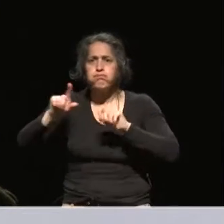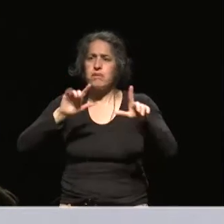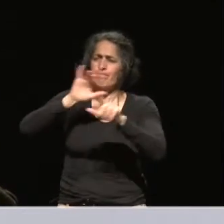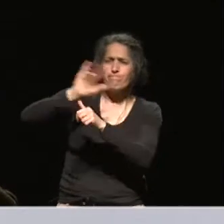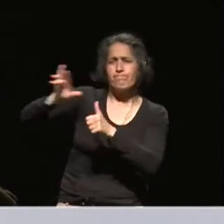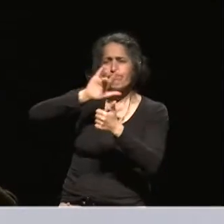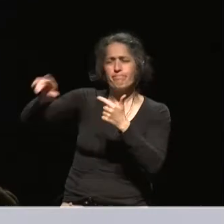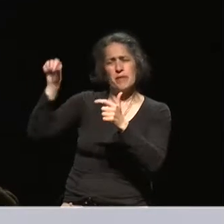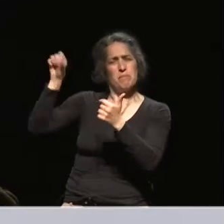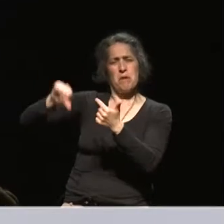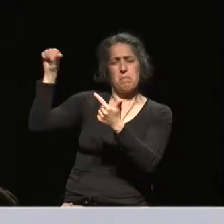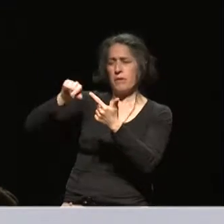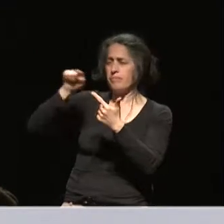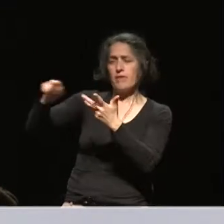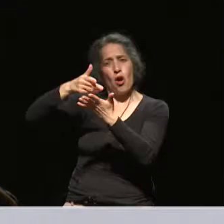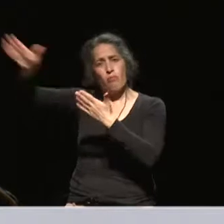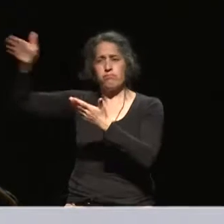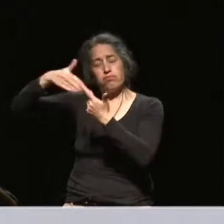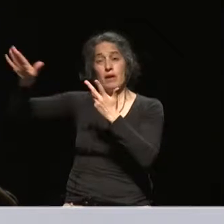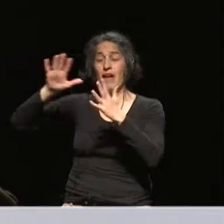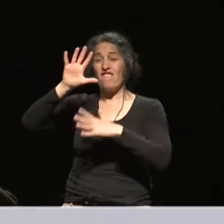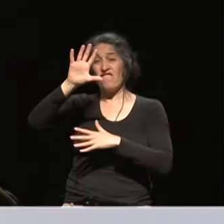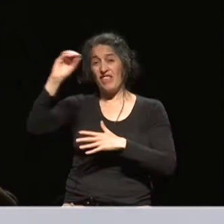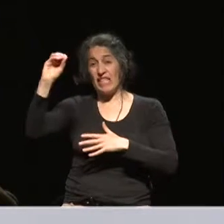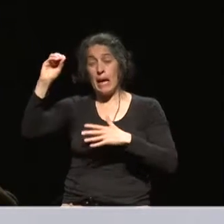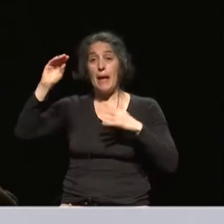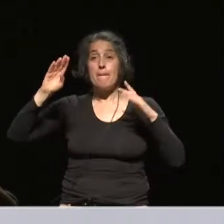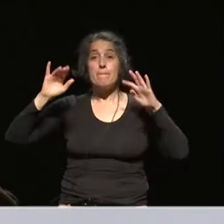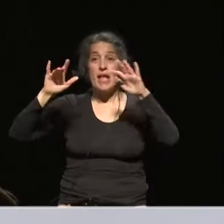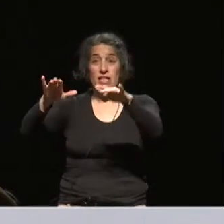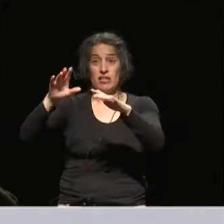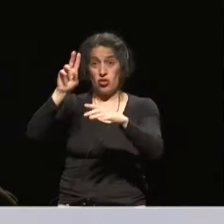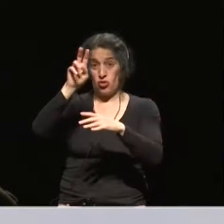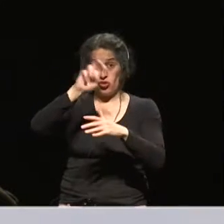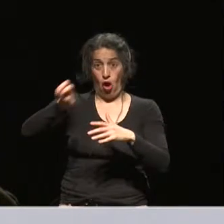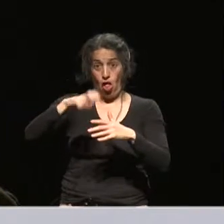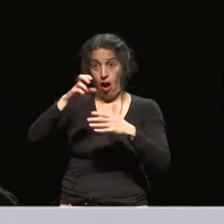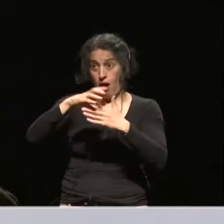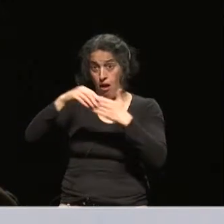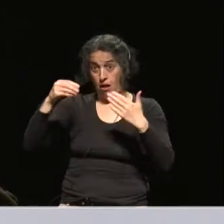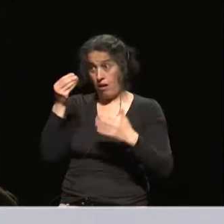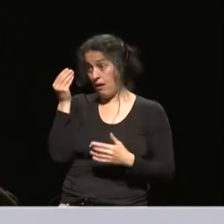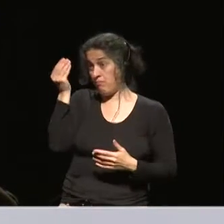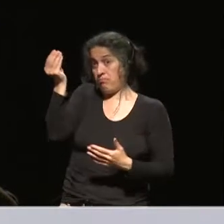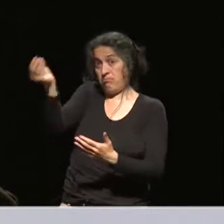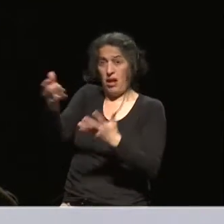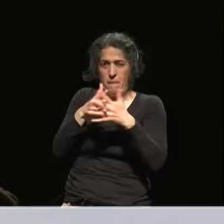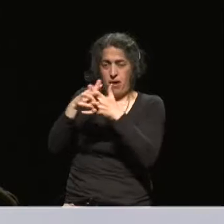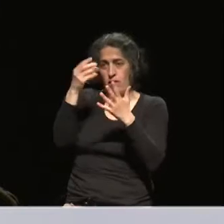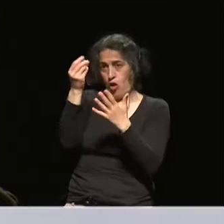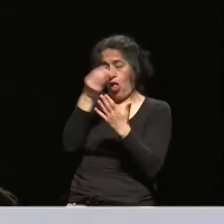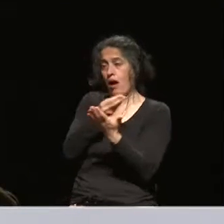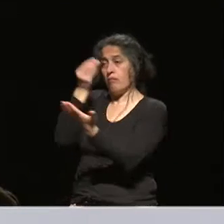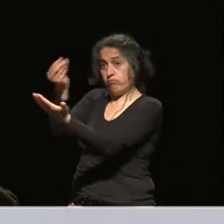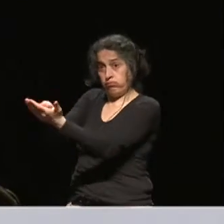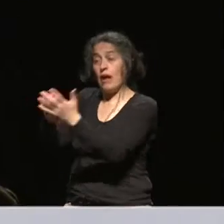Over $15 billion was spent, but only 10% of what was promised for schools and healthcare seems to have made its